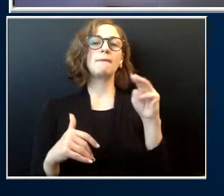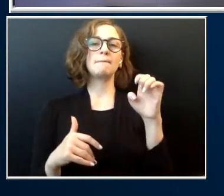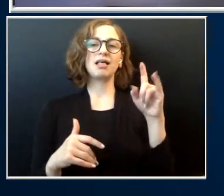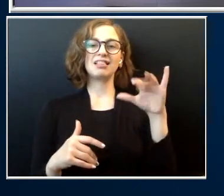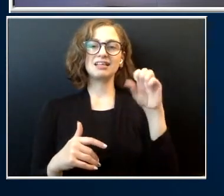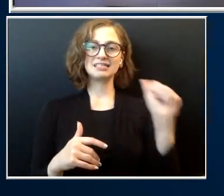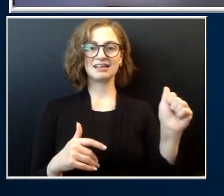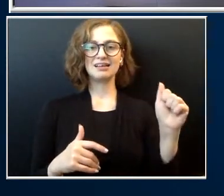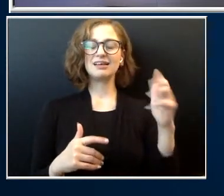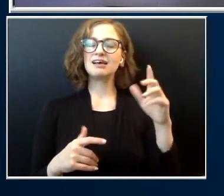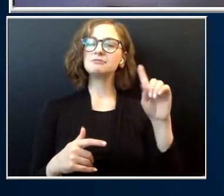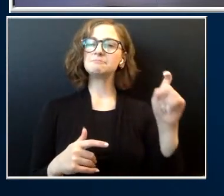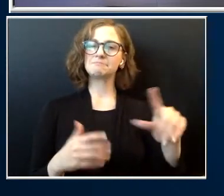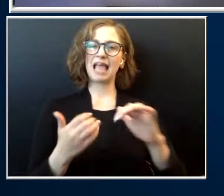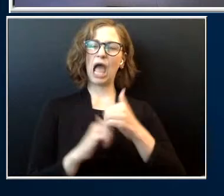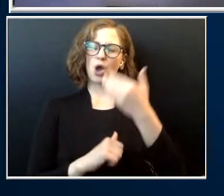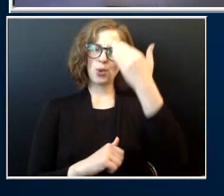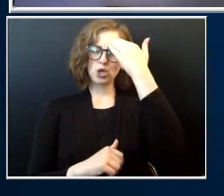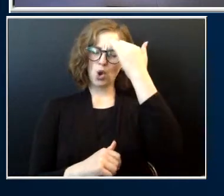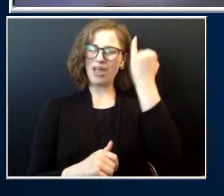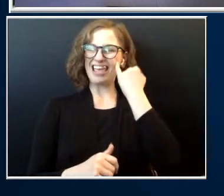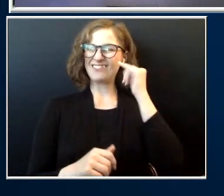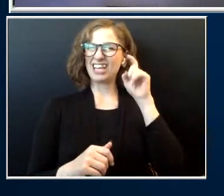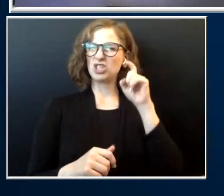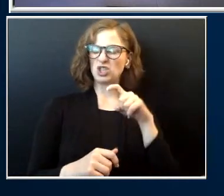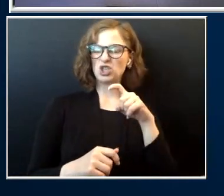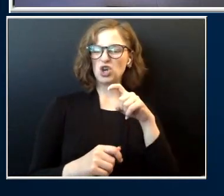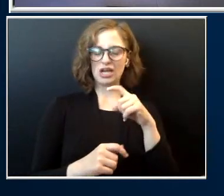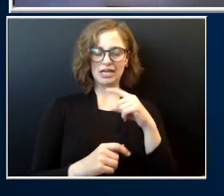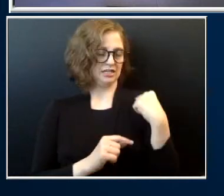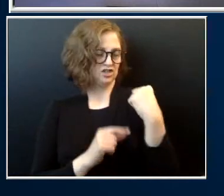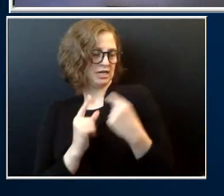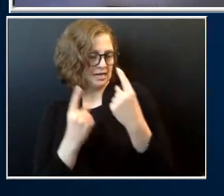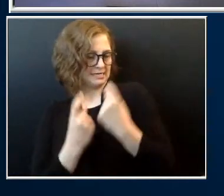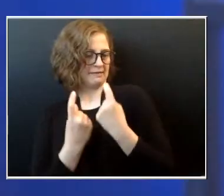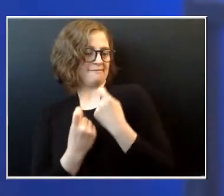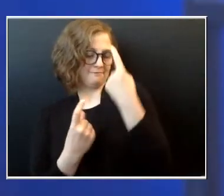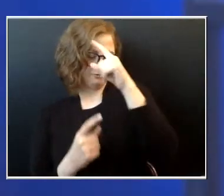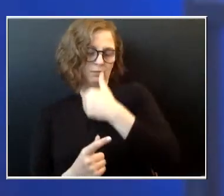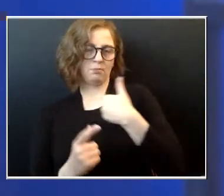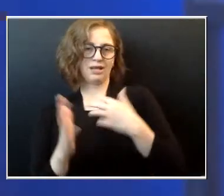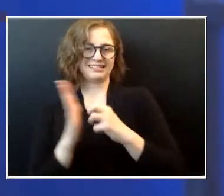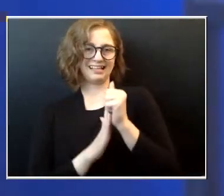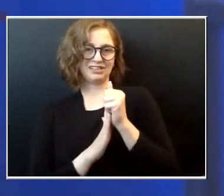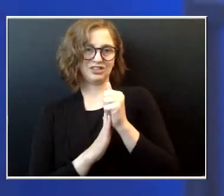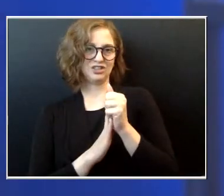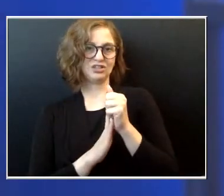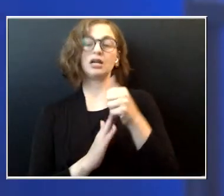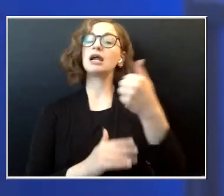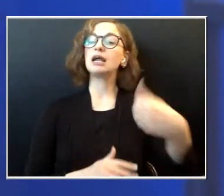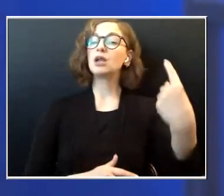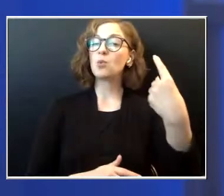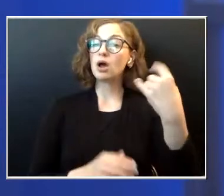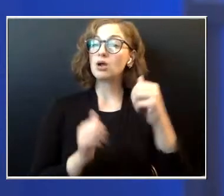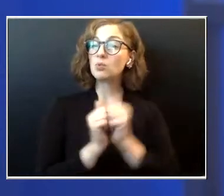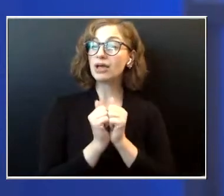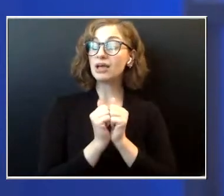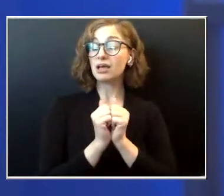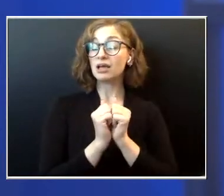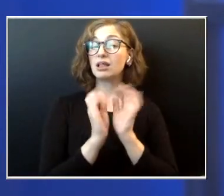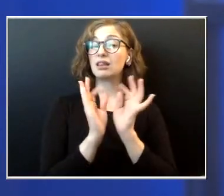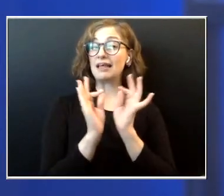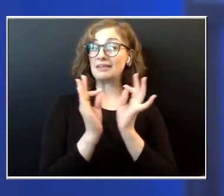get genetic testing for breast cancer? Dr. Nye? So anyone with a family history of breast